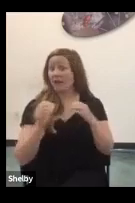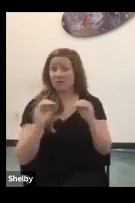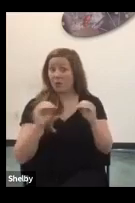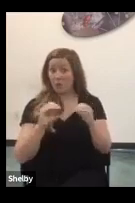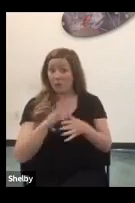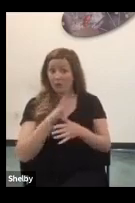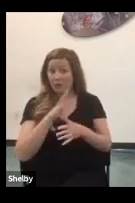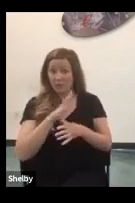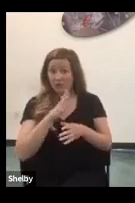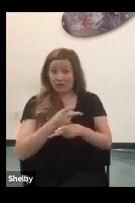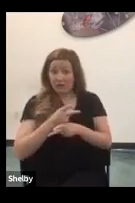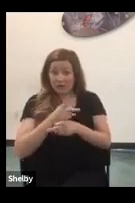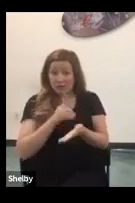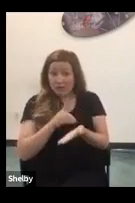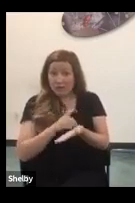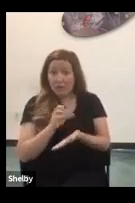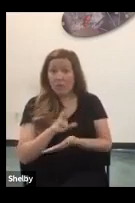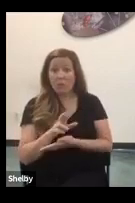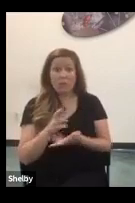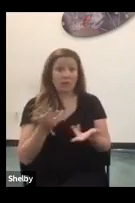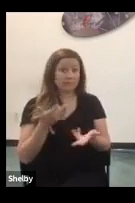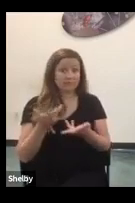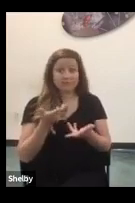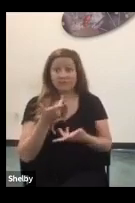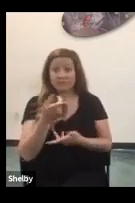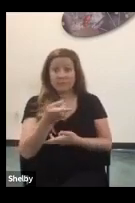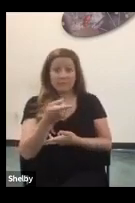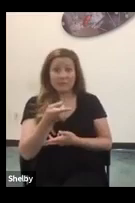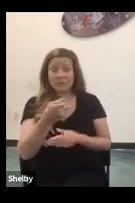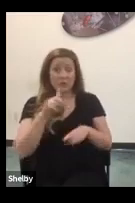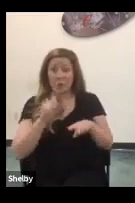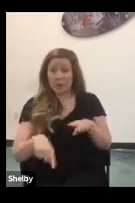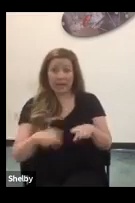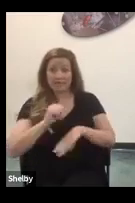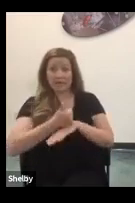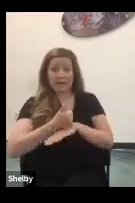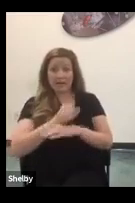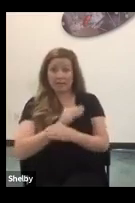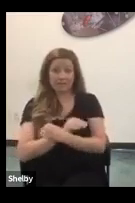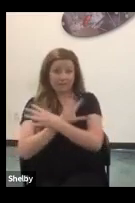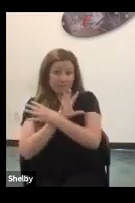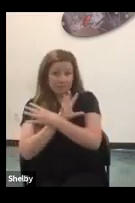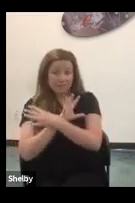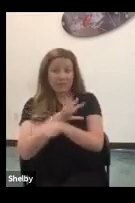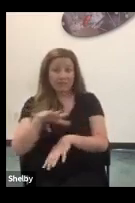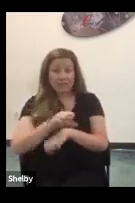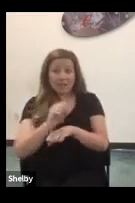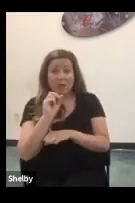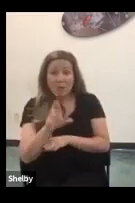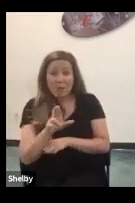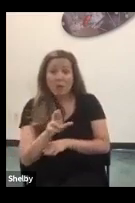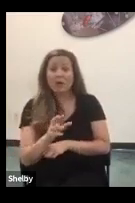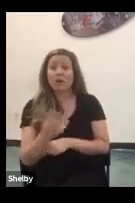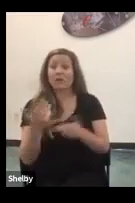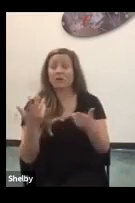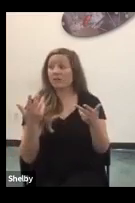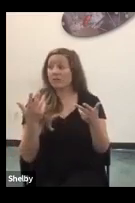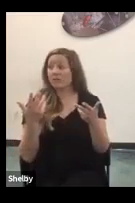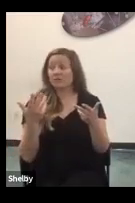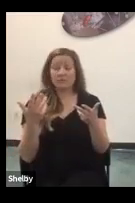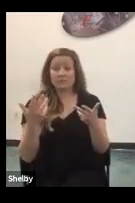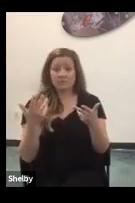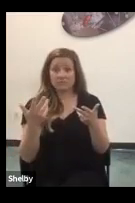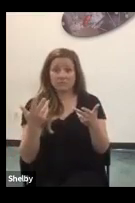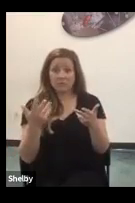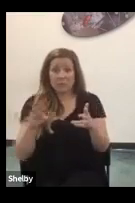provider, or you're not able to be seen through a telehealth visit with your primary care provider or one of their colleagues, then